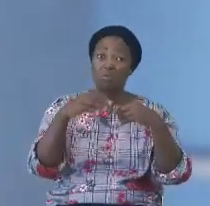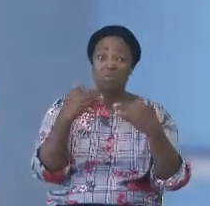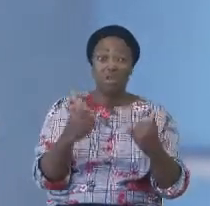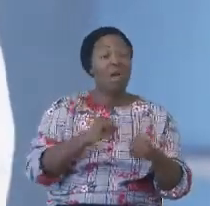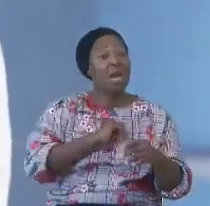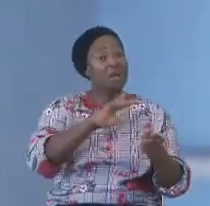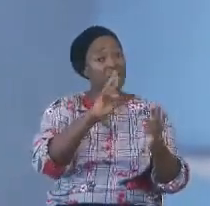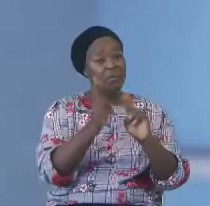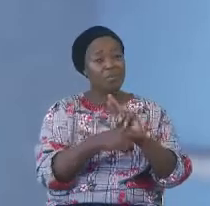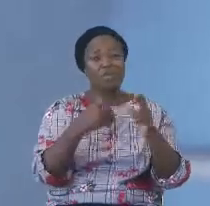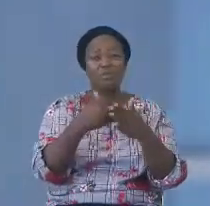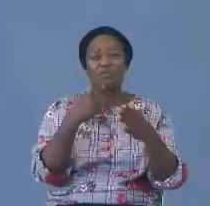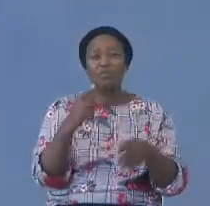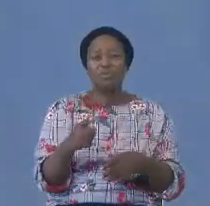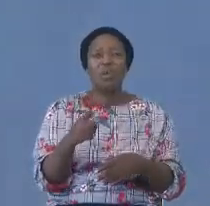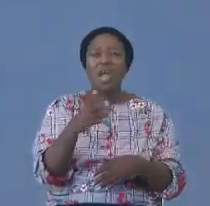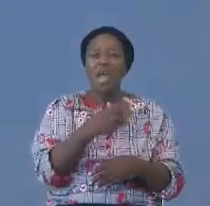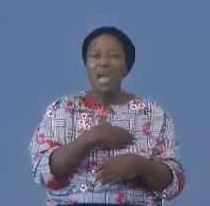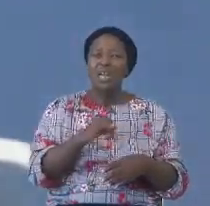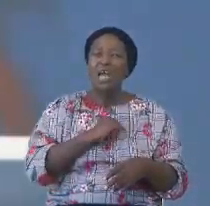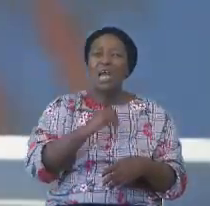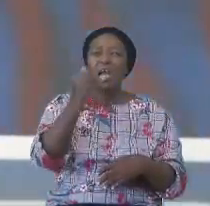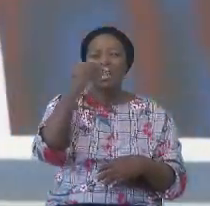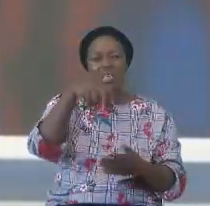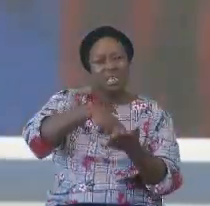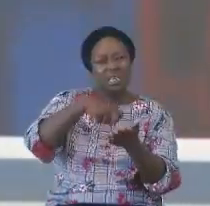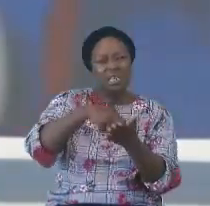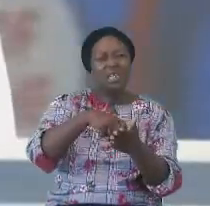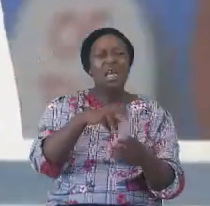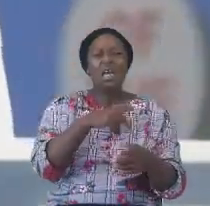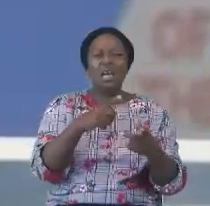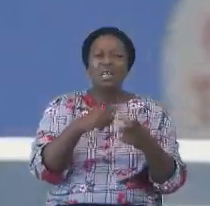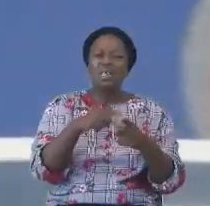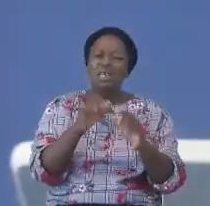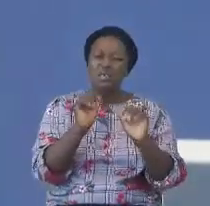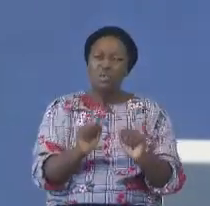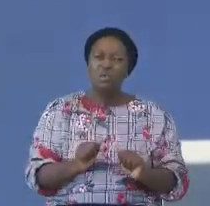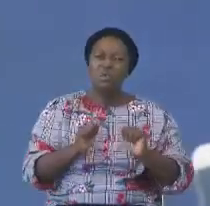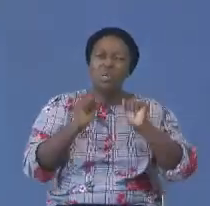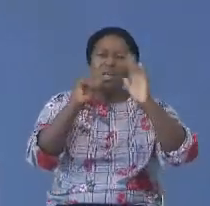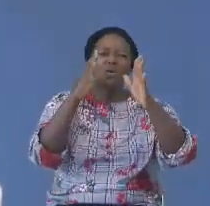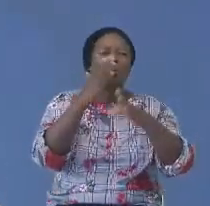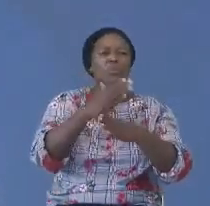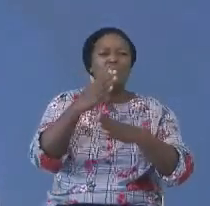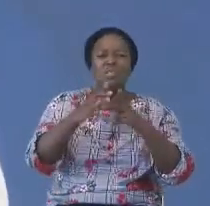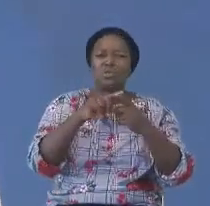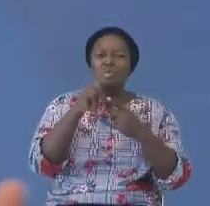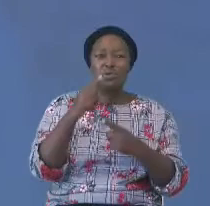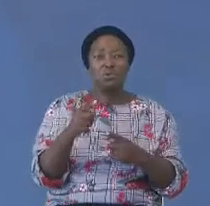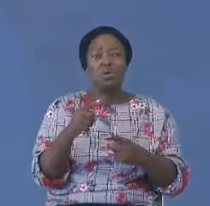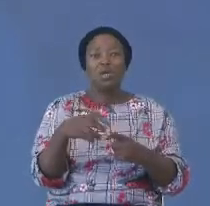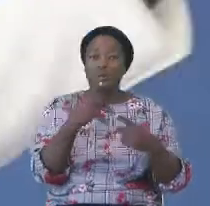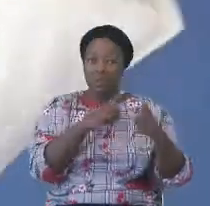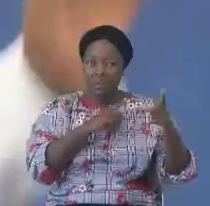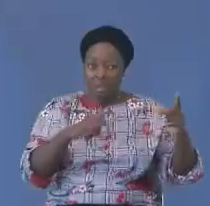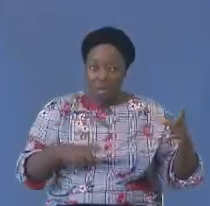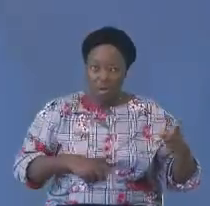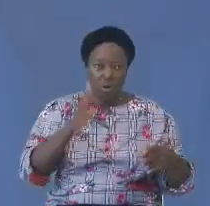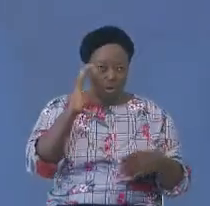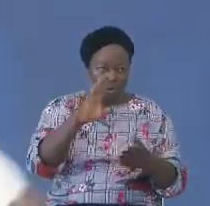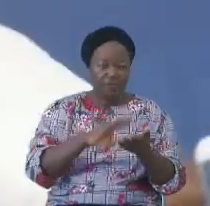I was ignorant. Lord, I come now and repent before you, and I kneel in